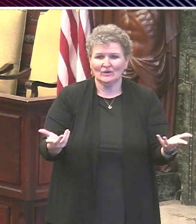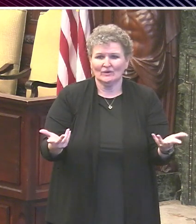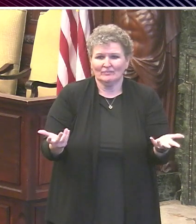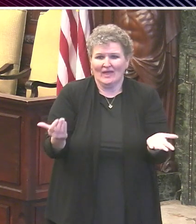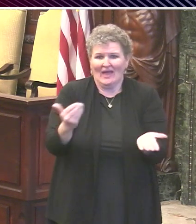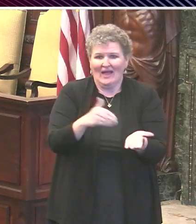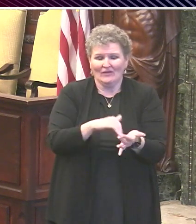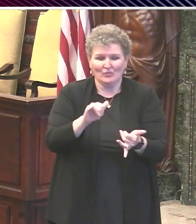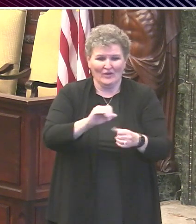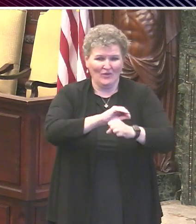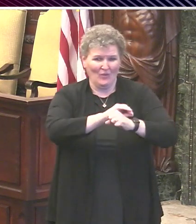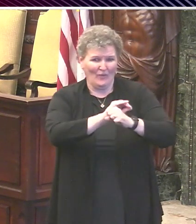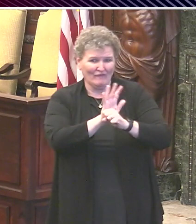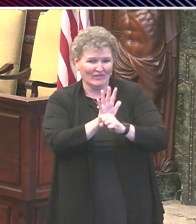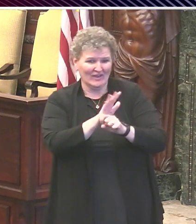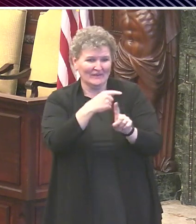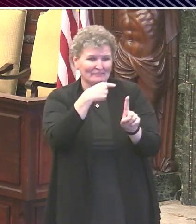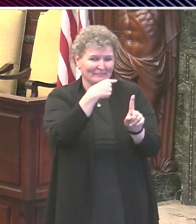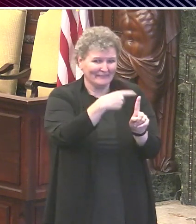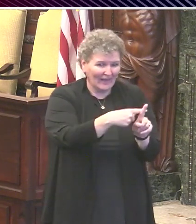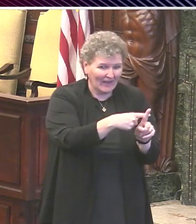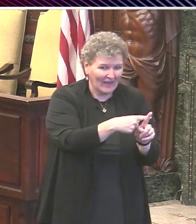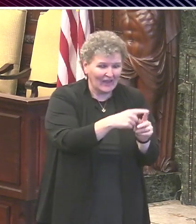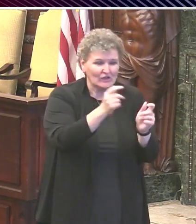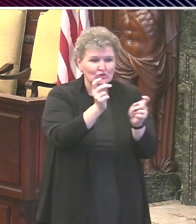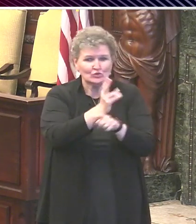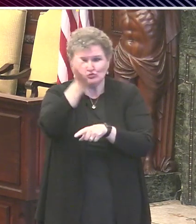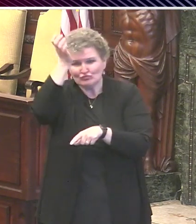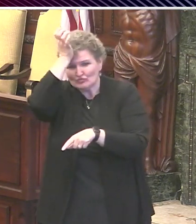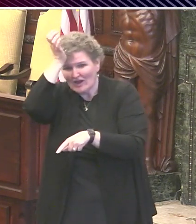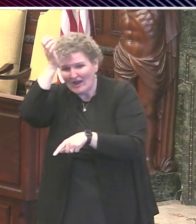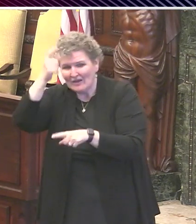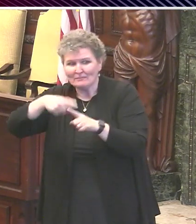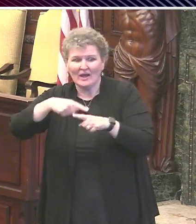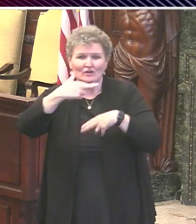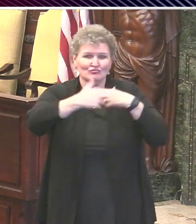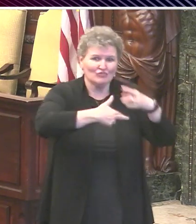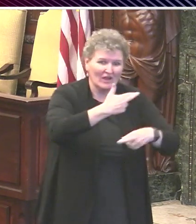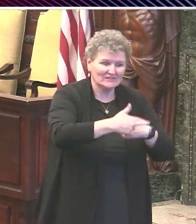the department seeing large increases in trash and recycling.